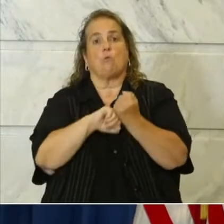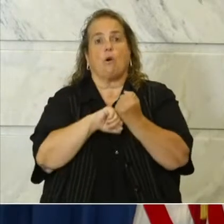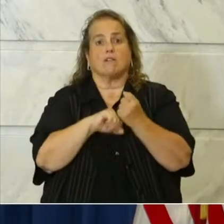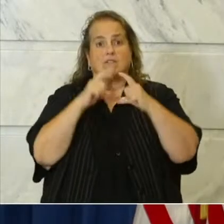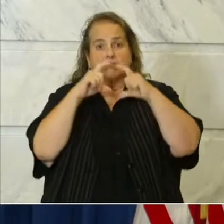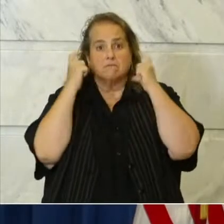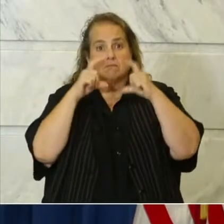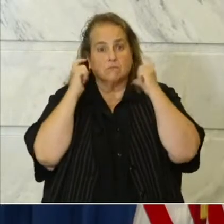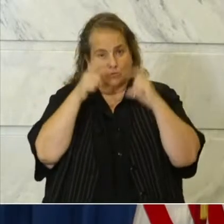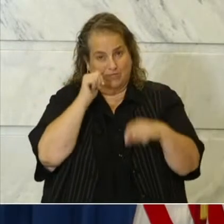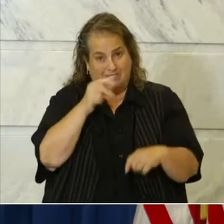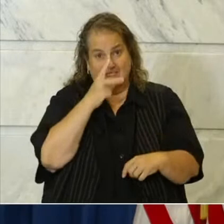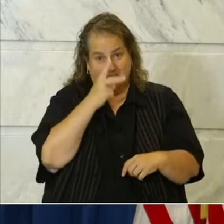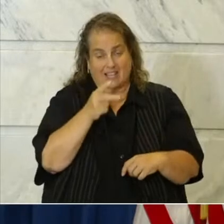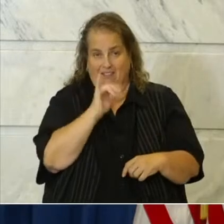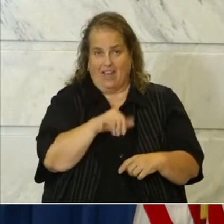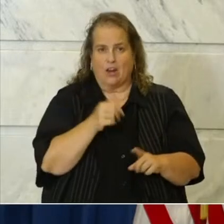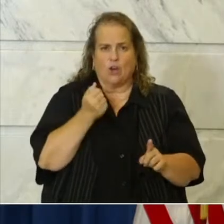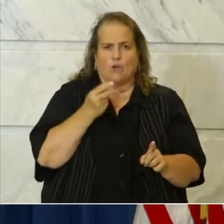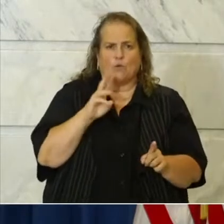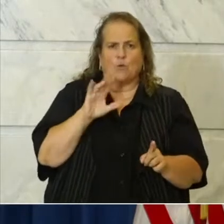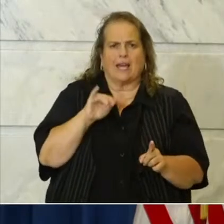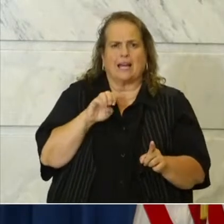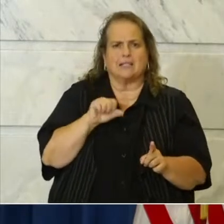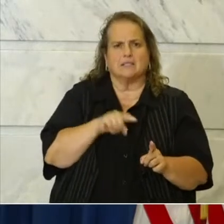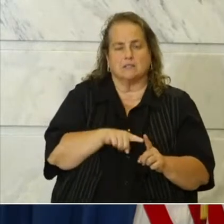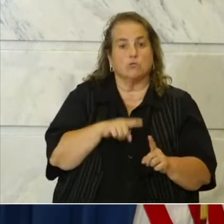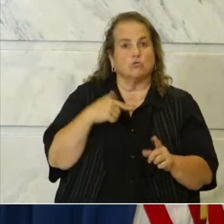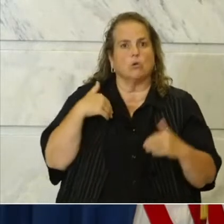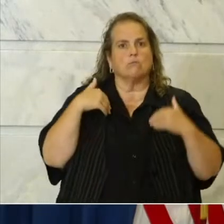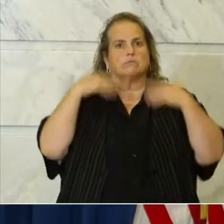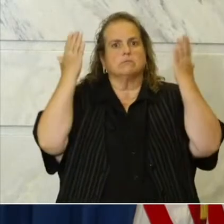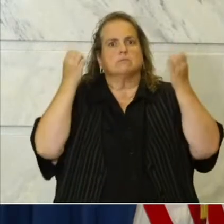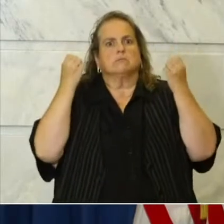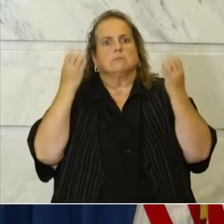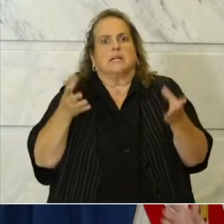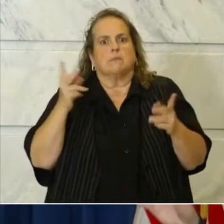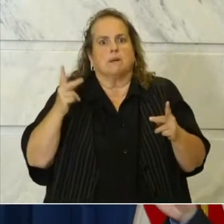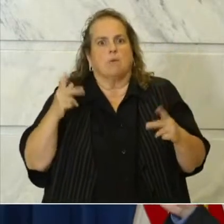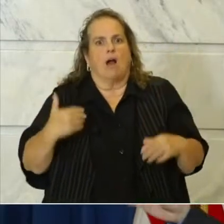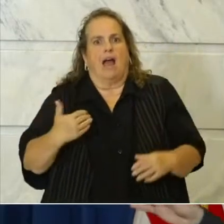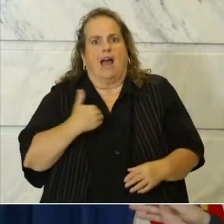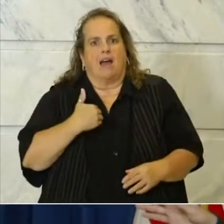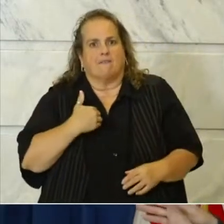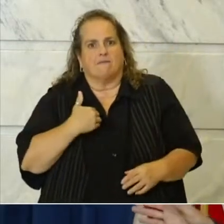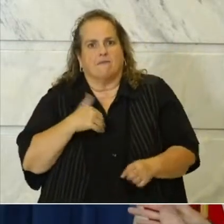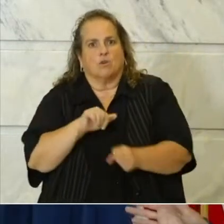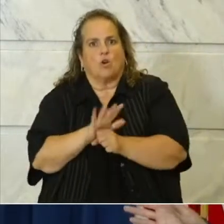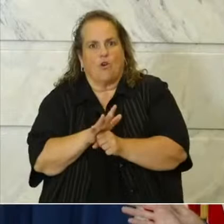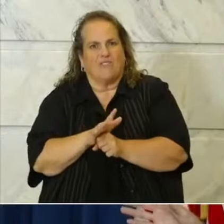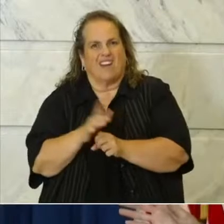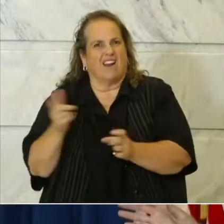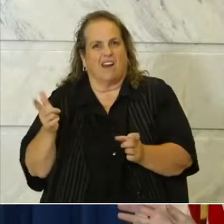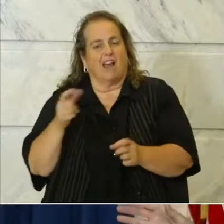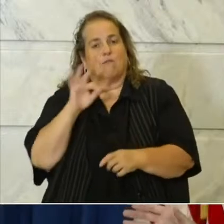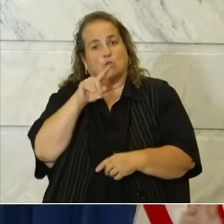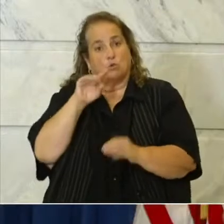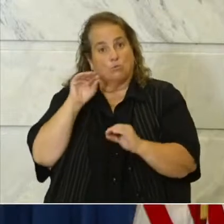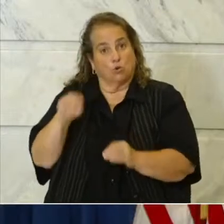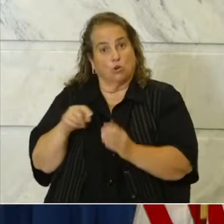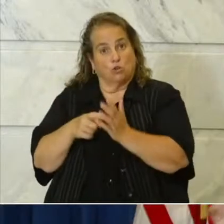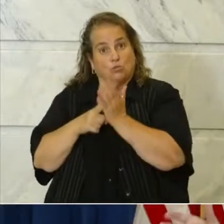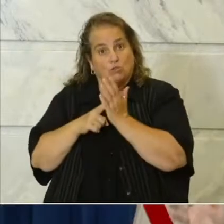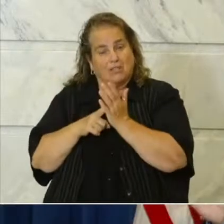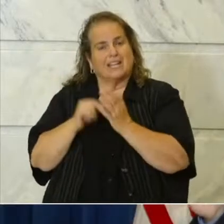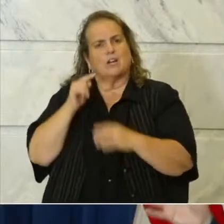from very few cases to being overwhelmed almost immediately. And when you think about when we put a restriction in place, it's going to